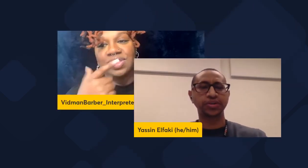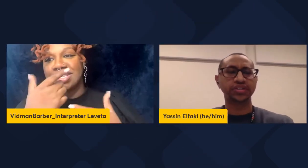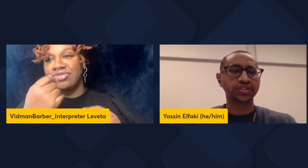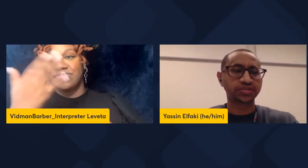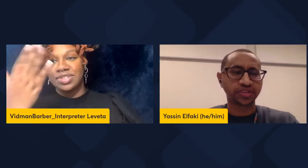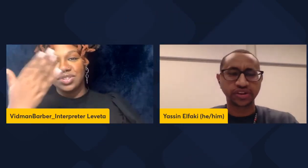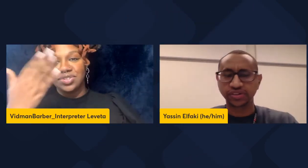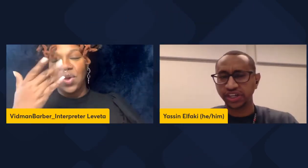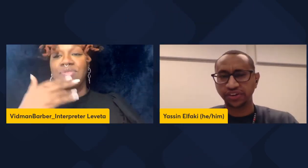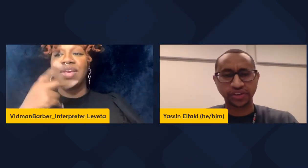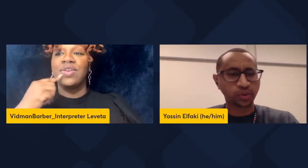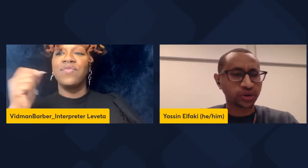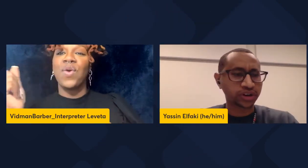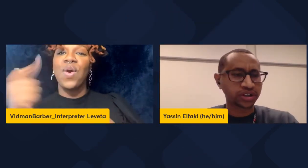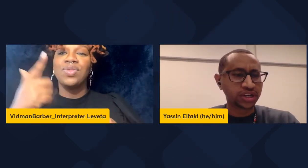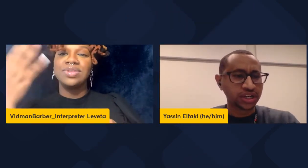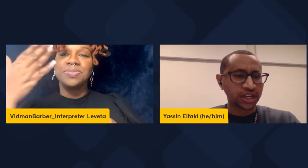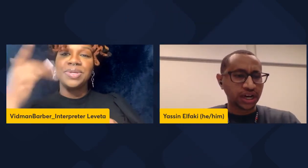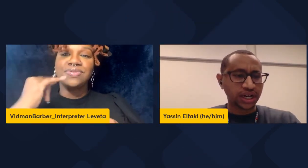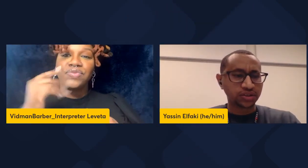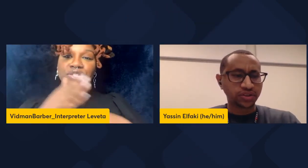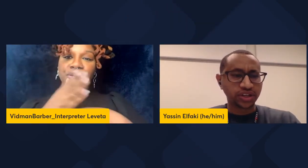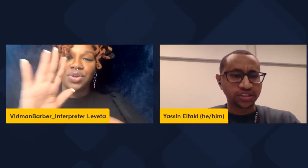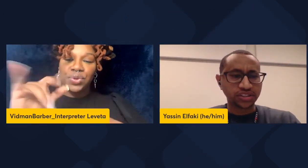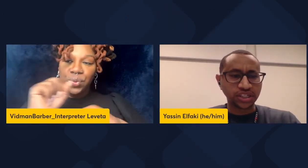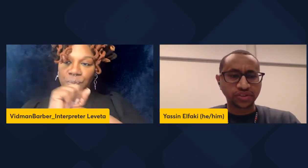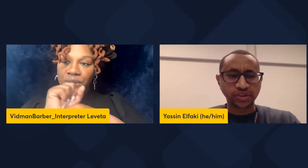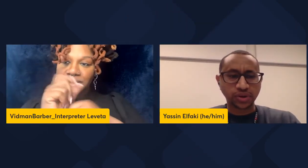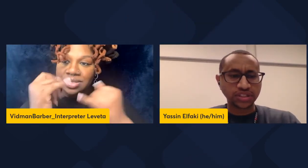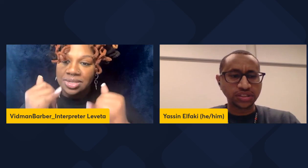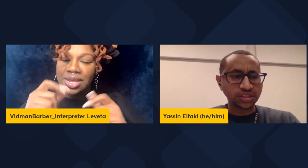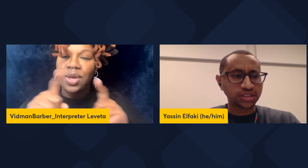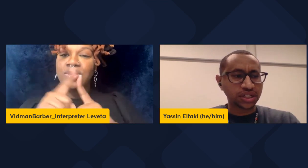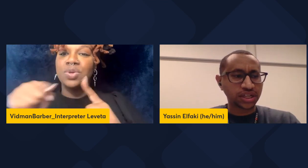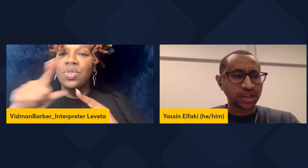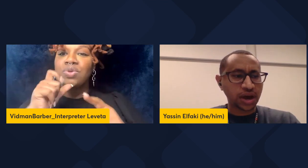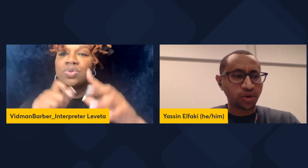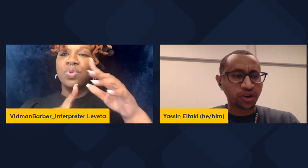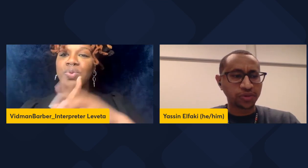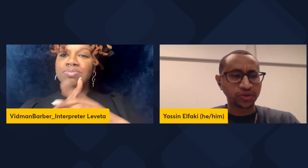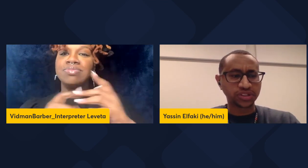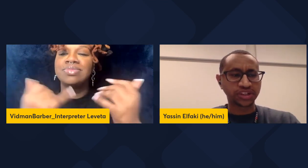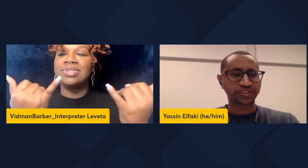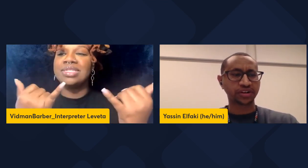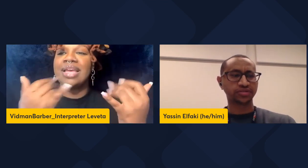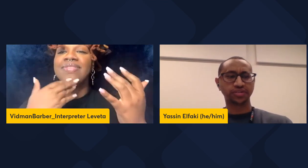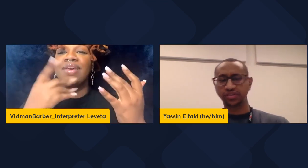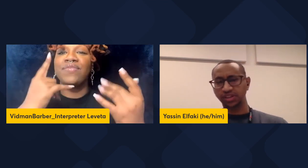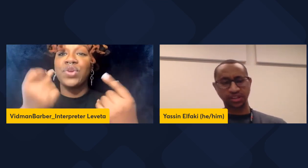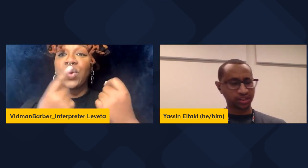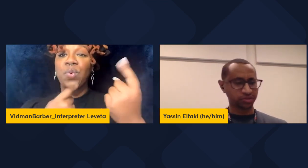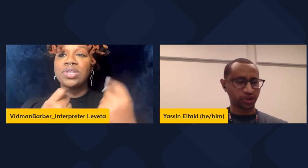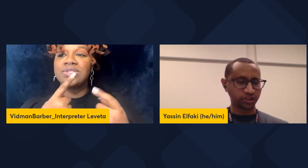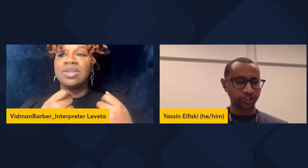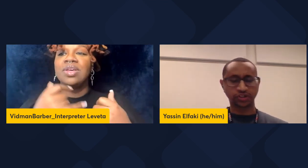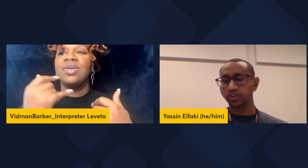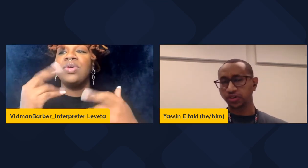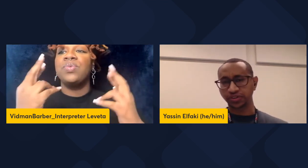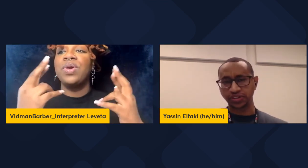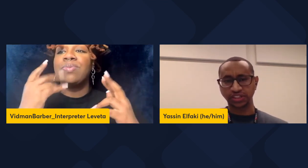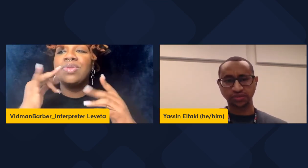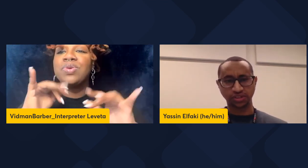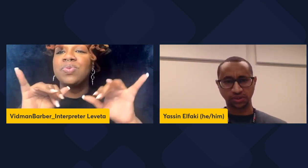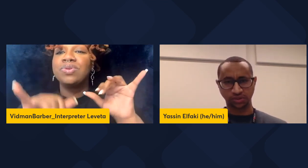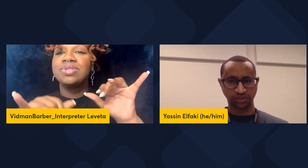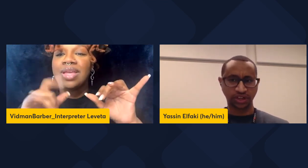all of our speakers for sharing their work and to the attendees for the questions and now we hope you will stick around for the immunology